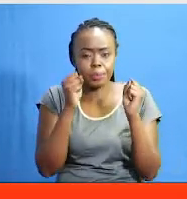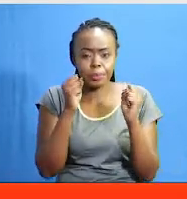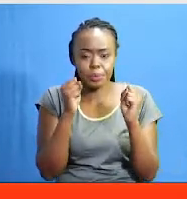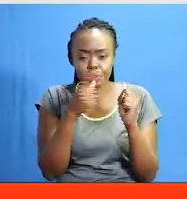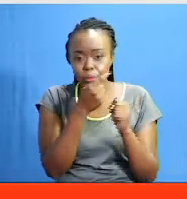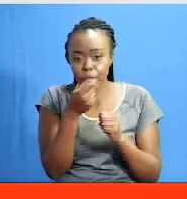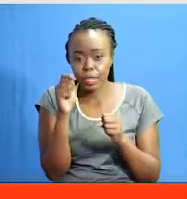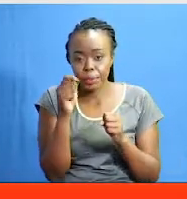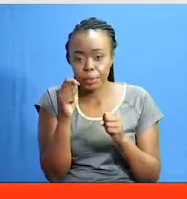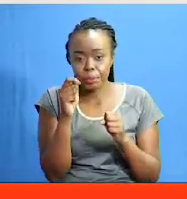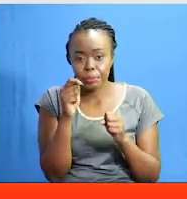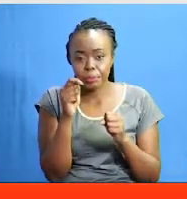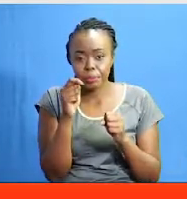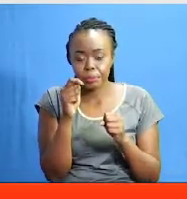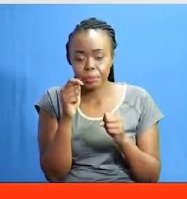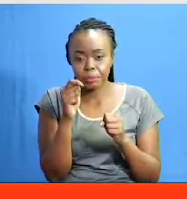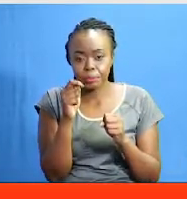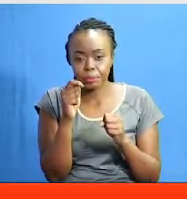mighties,